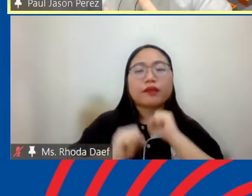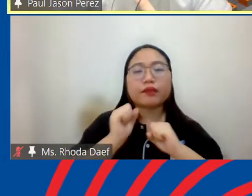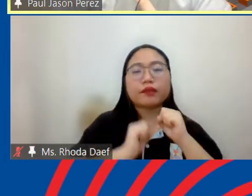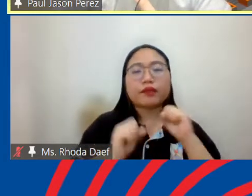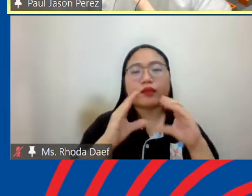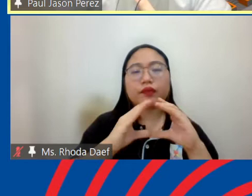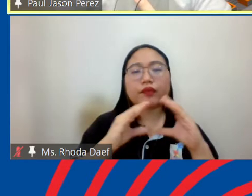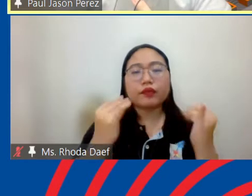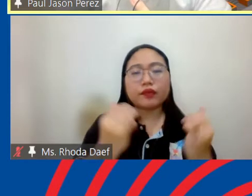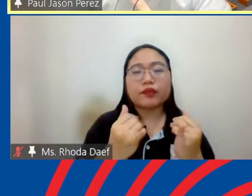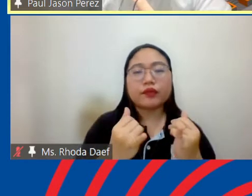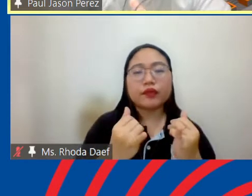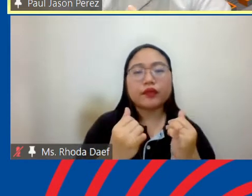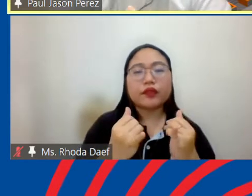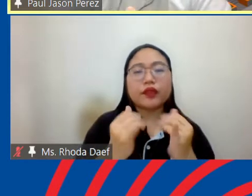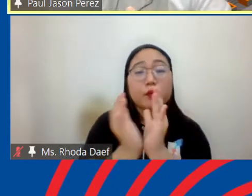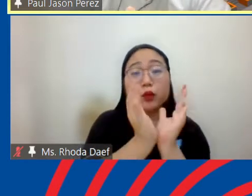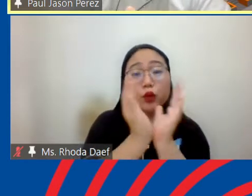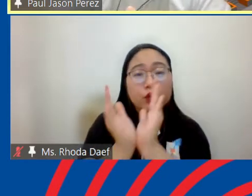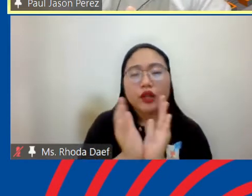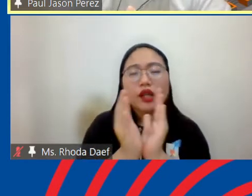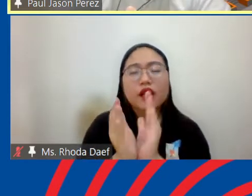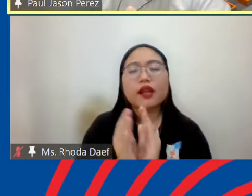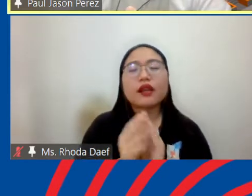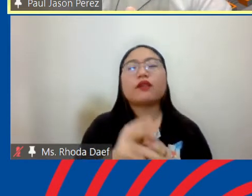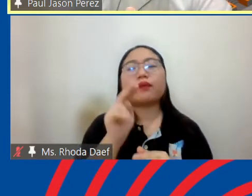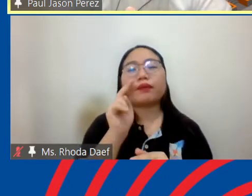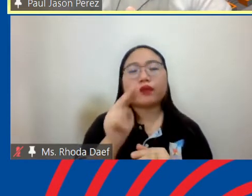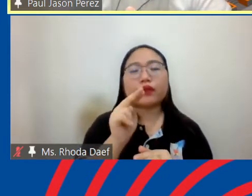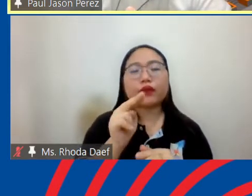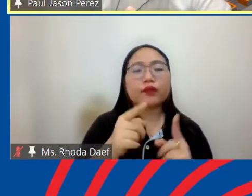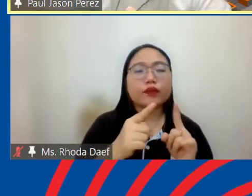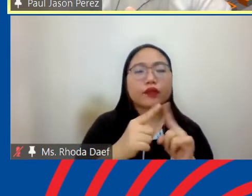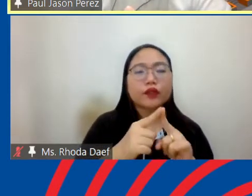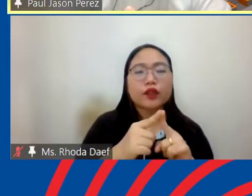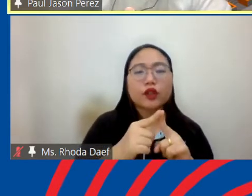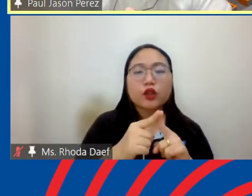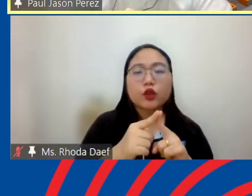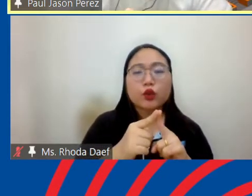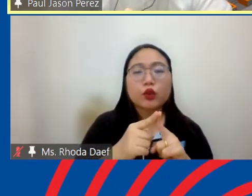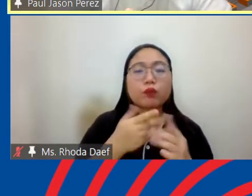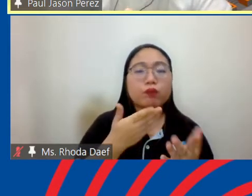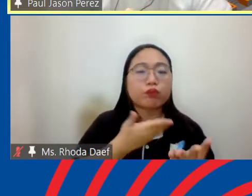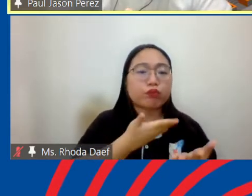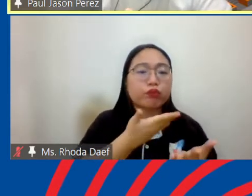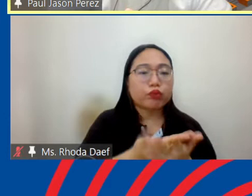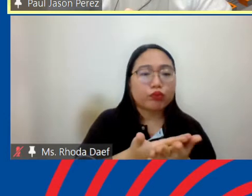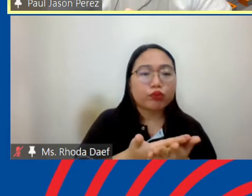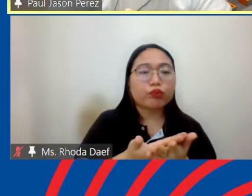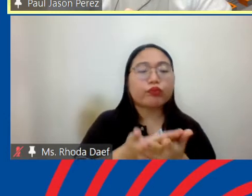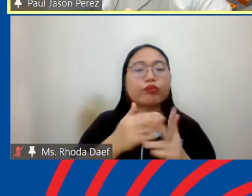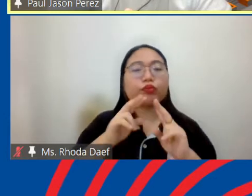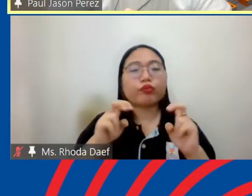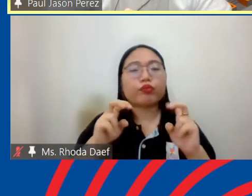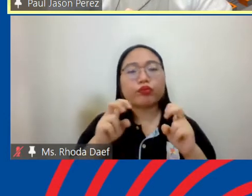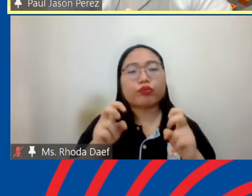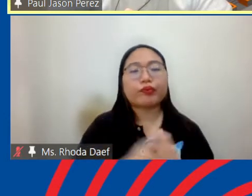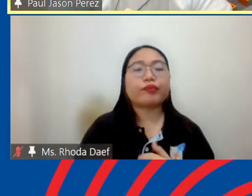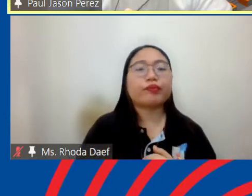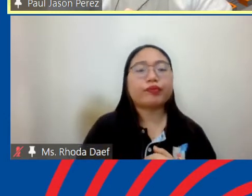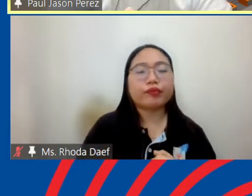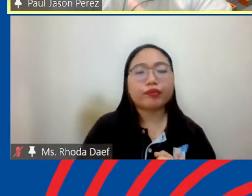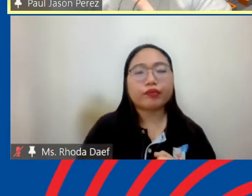research findings. No, so some important concepts here would be recorded factual material. So